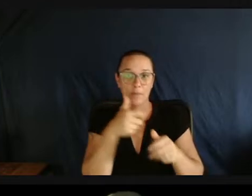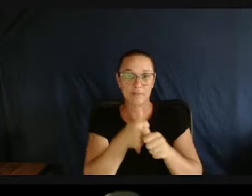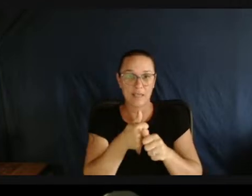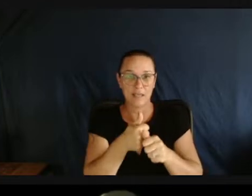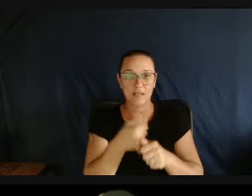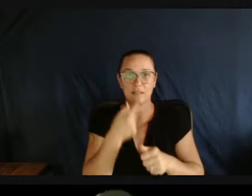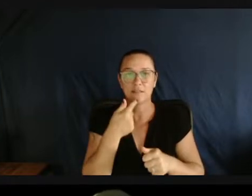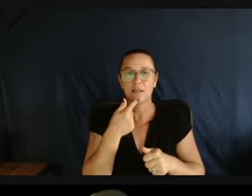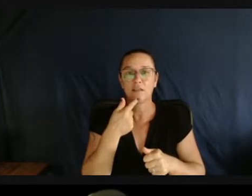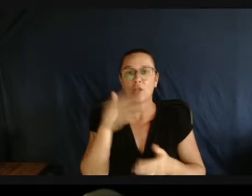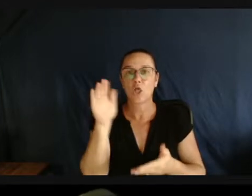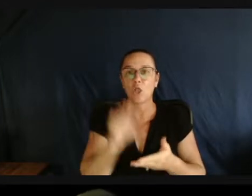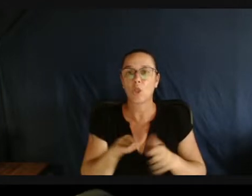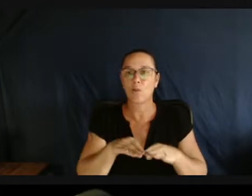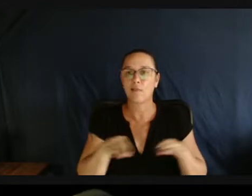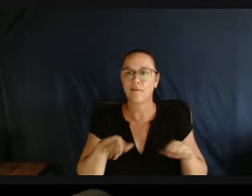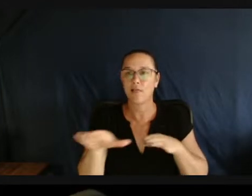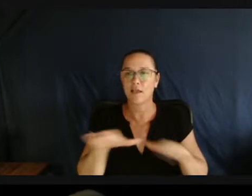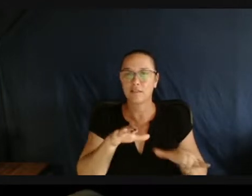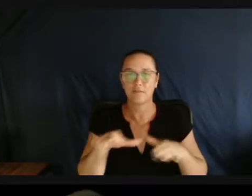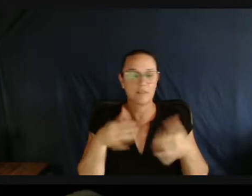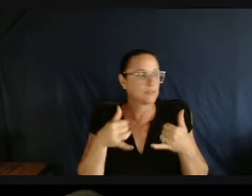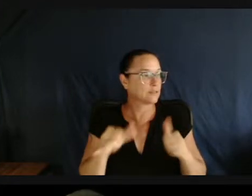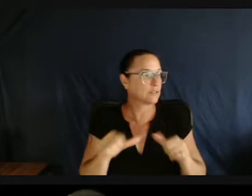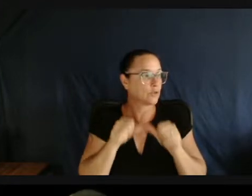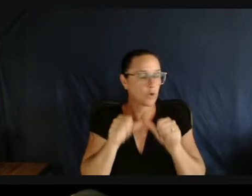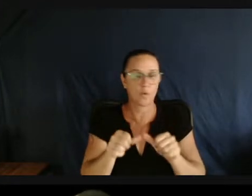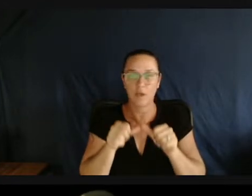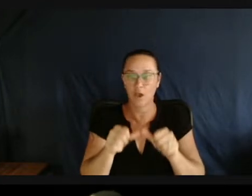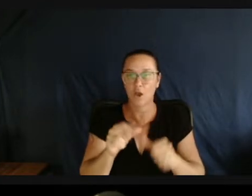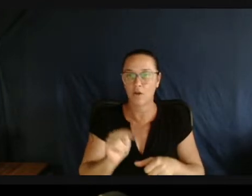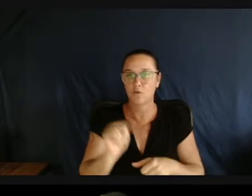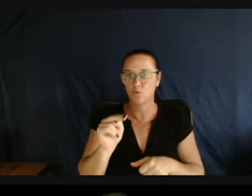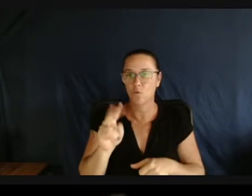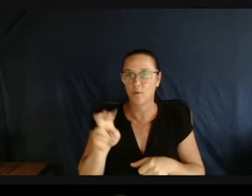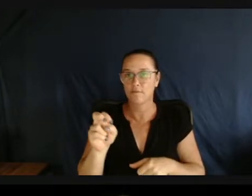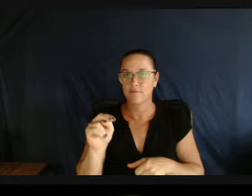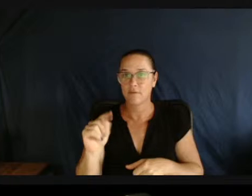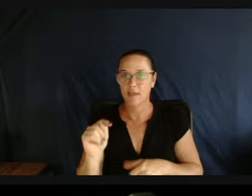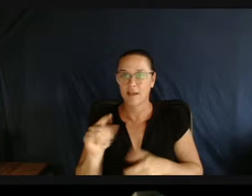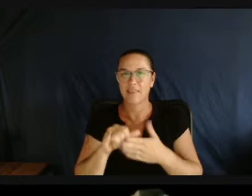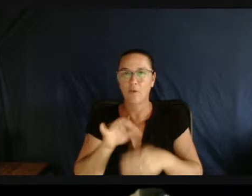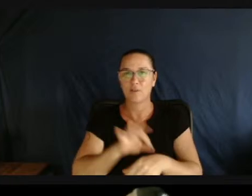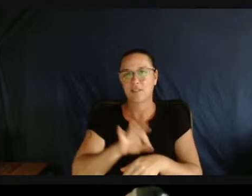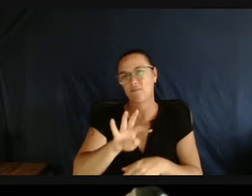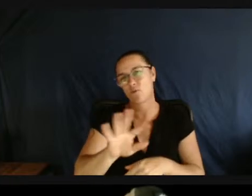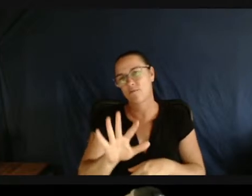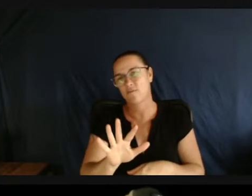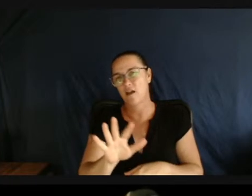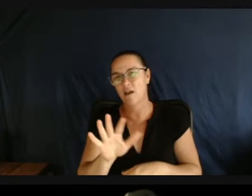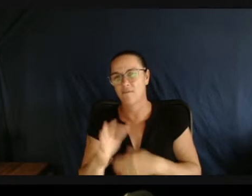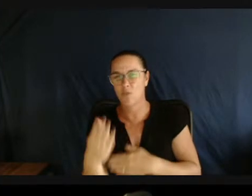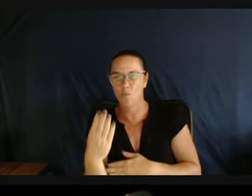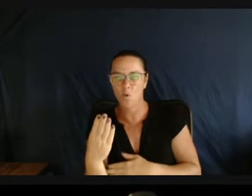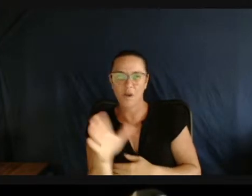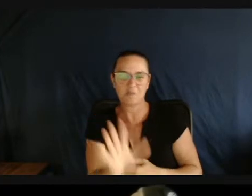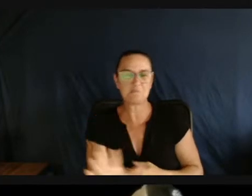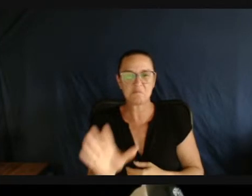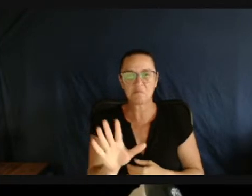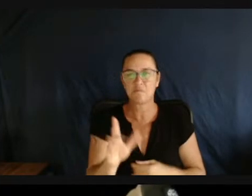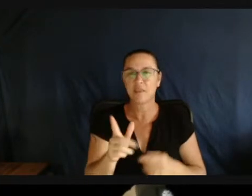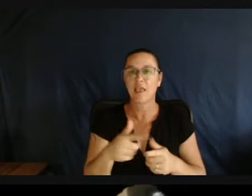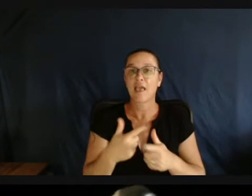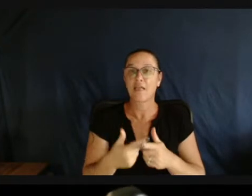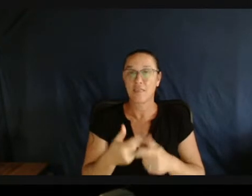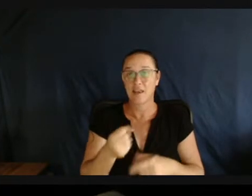notes low-level activity is still ongoing at the north vent. This was 9:45 a.m. about. And not long